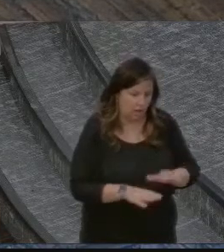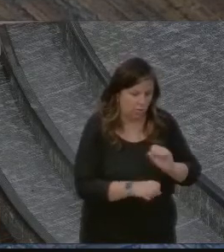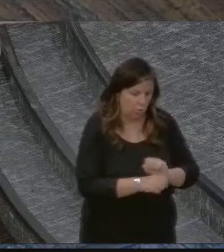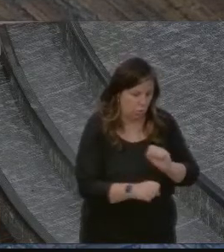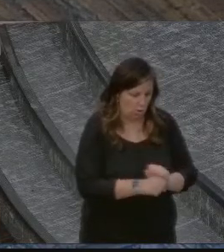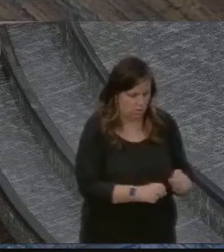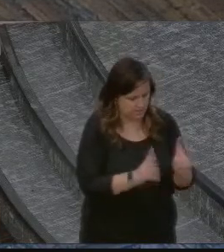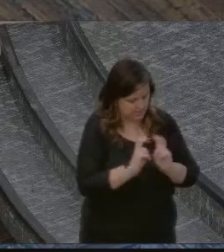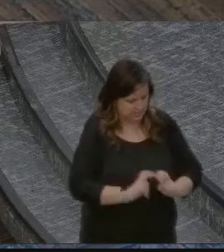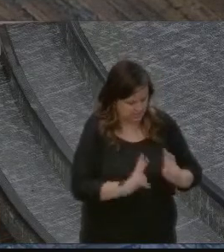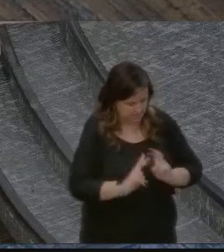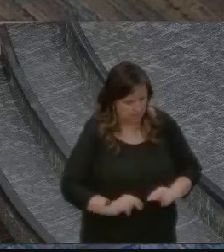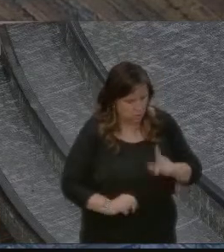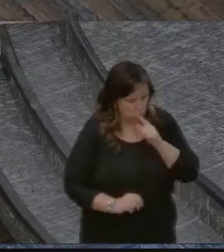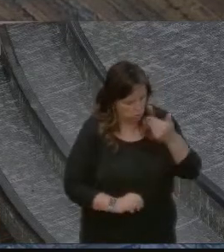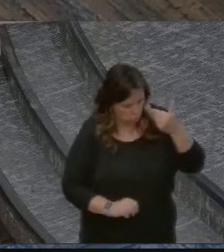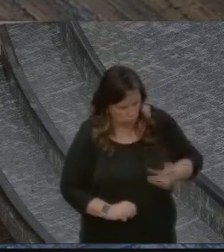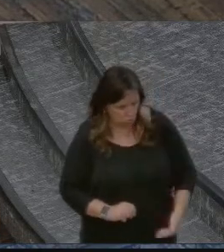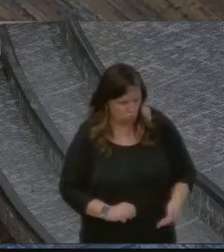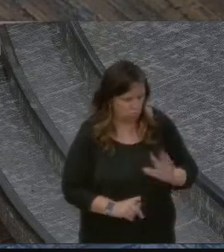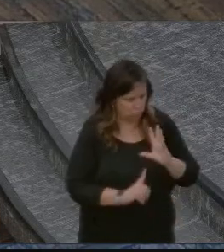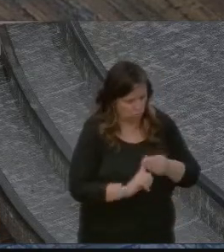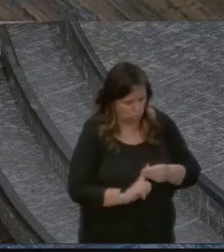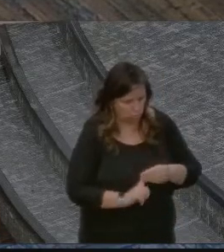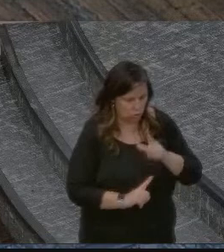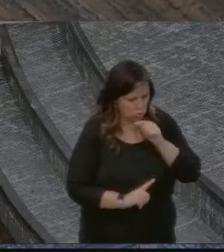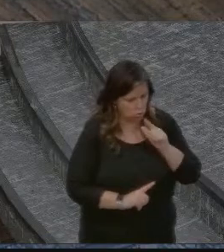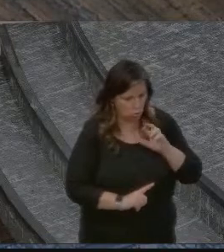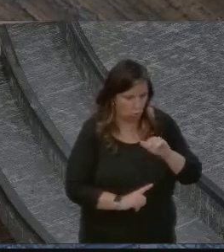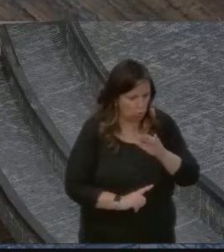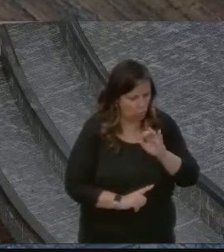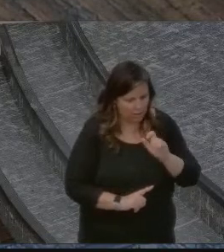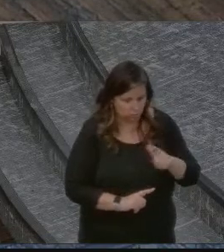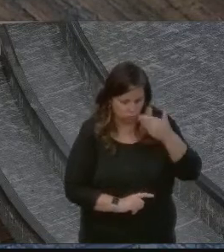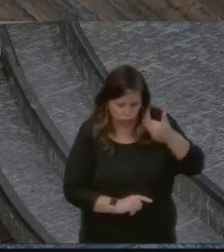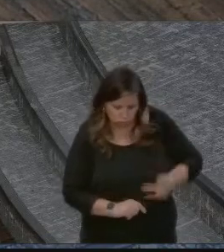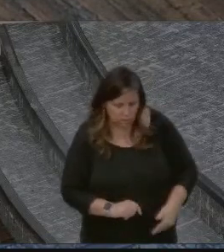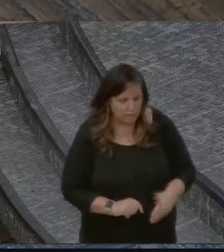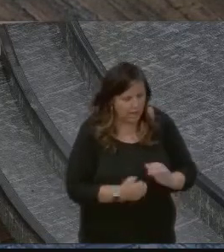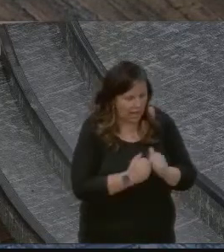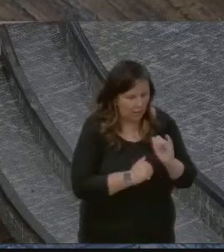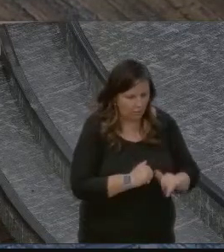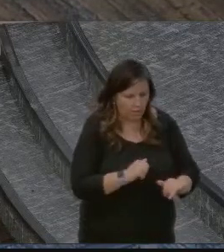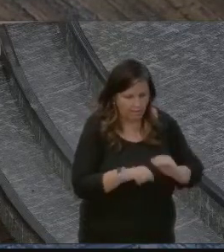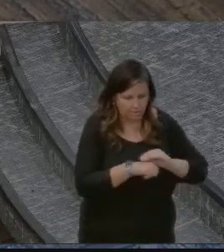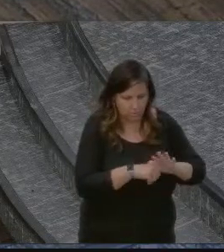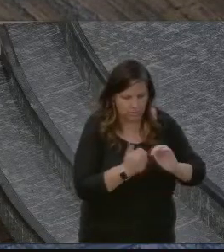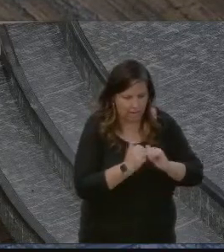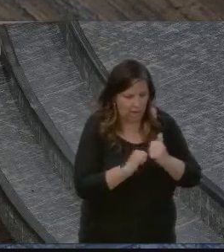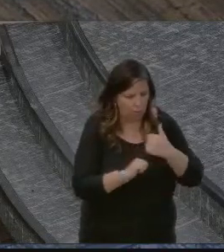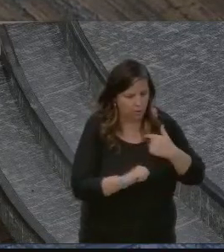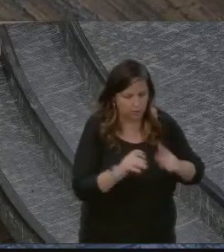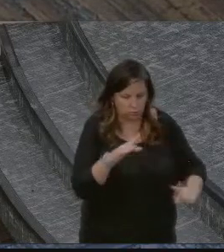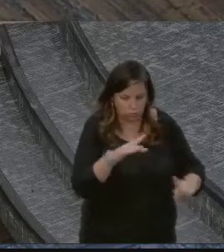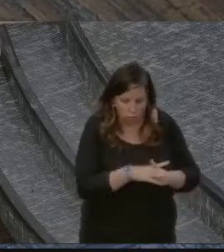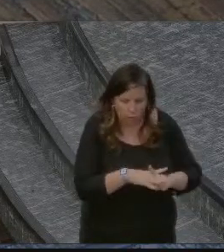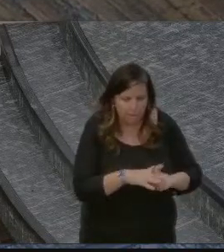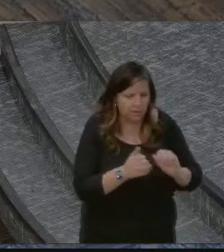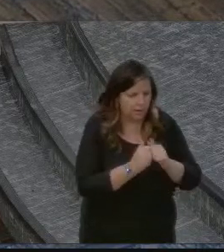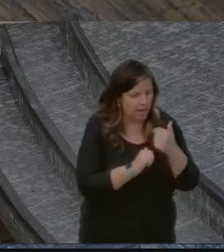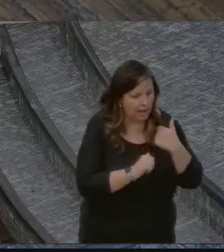are as racial beings and what that means, how that influences how we show up, how we govern,